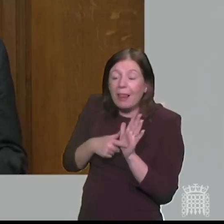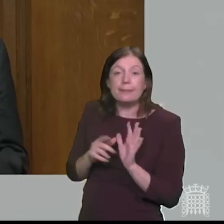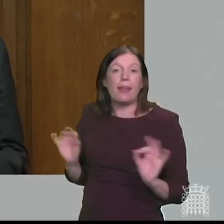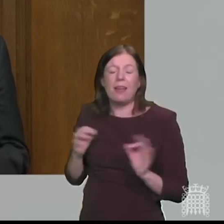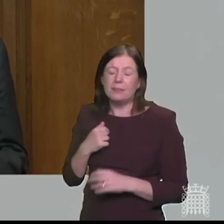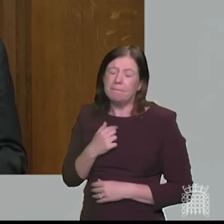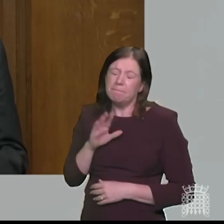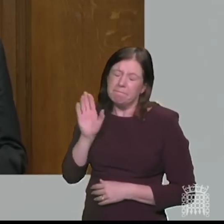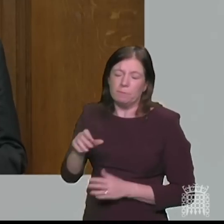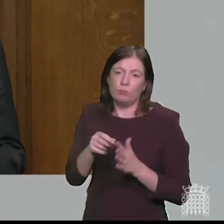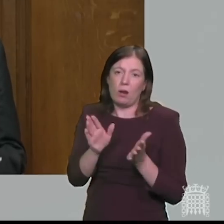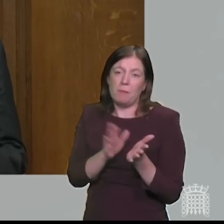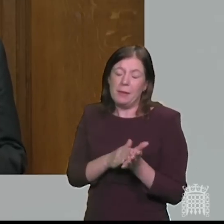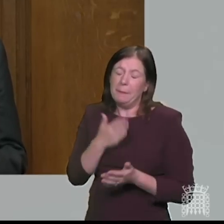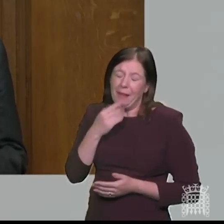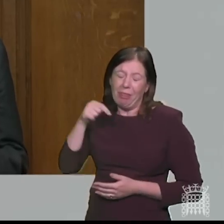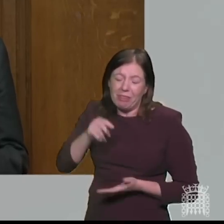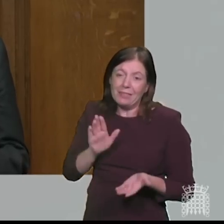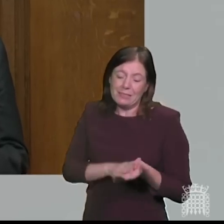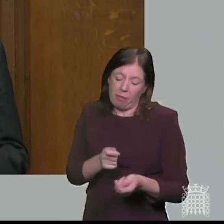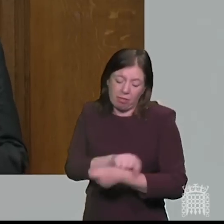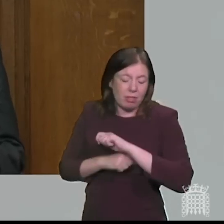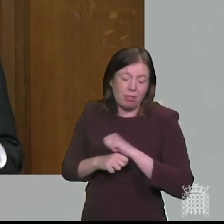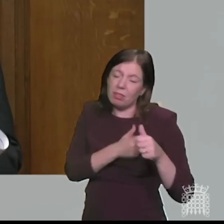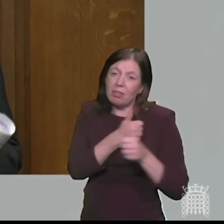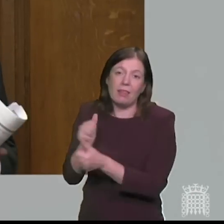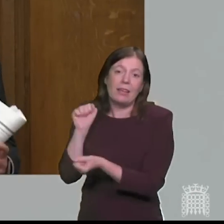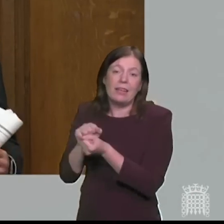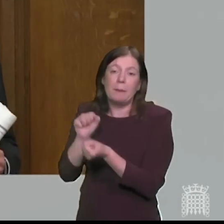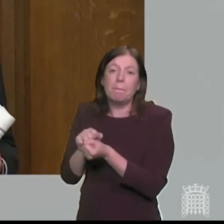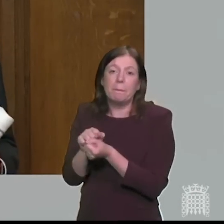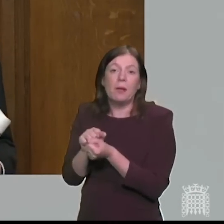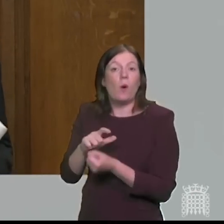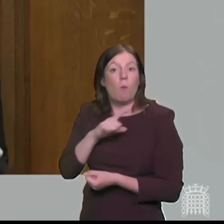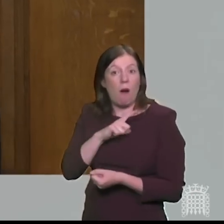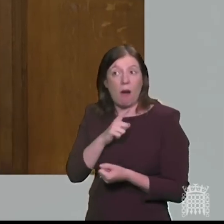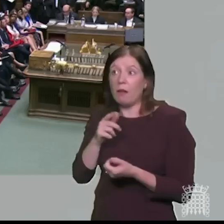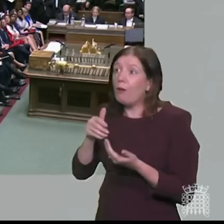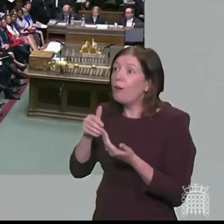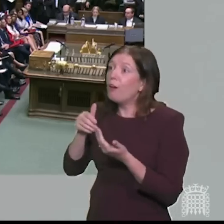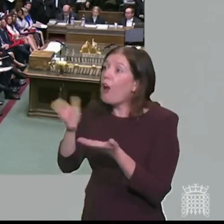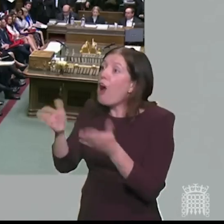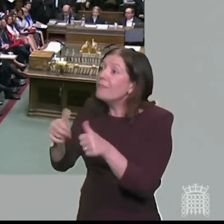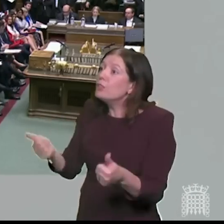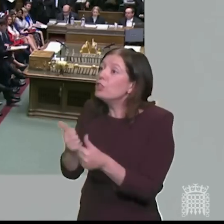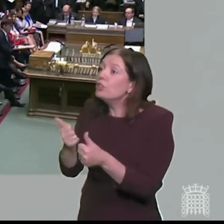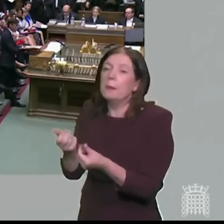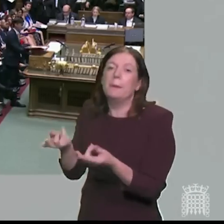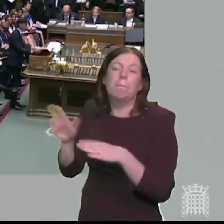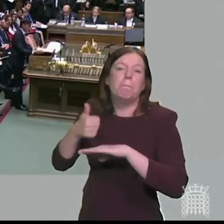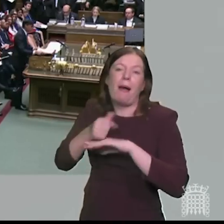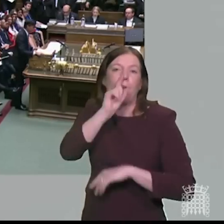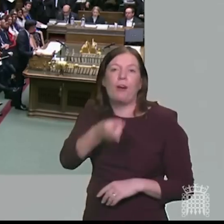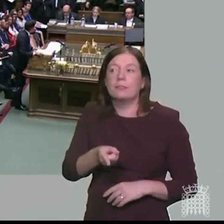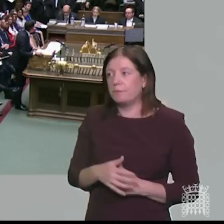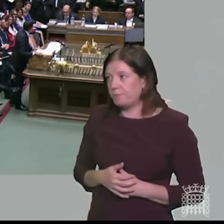late stage, this month, do something about this? Because otherwise they'll be gone, never to come back. Prime Minister. Well, Mr. Speaker,